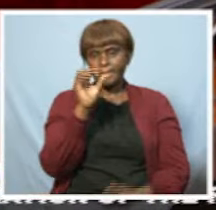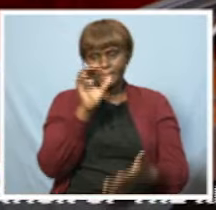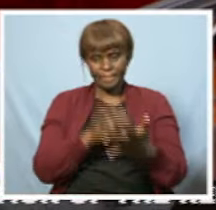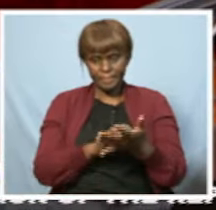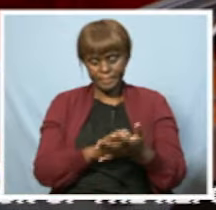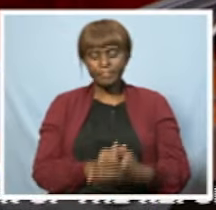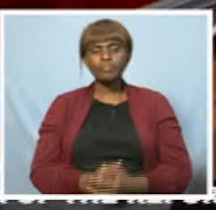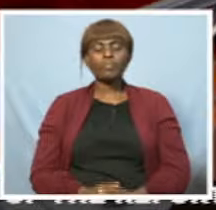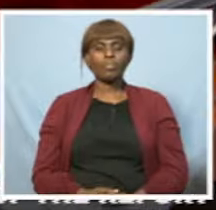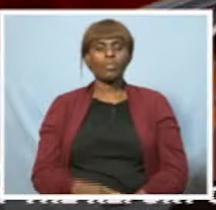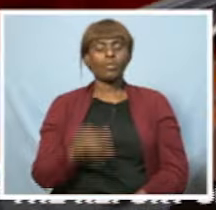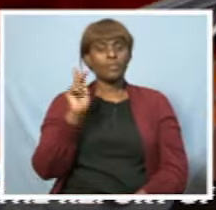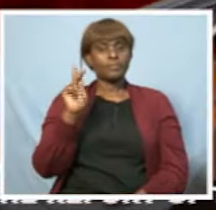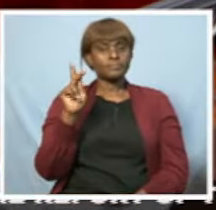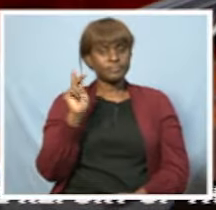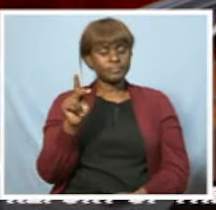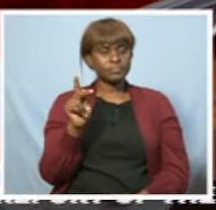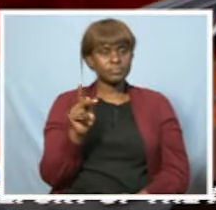1,250,000 kwacha.